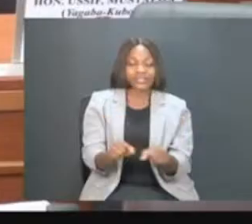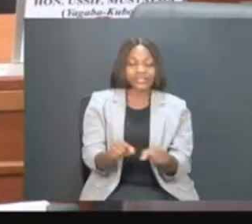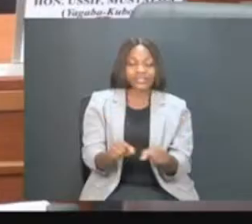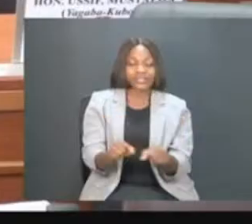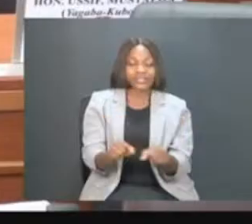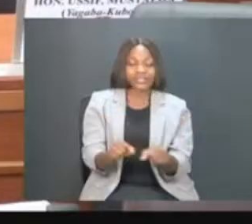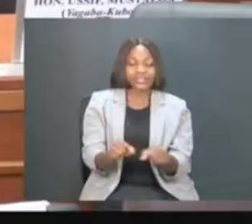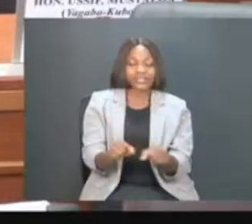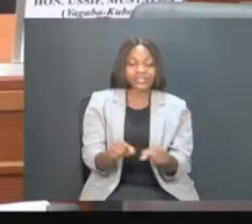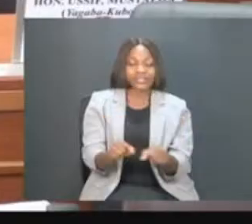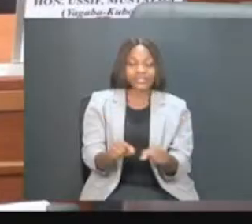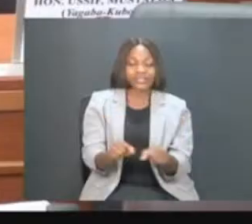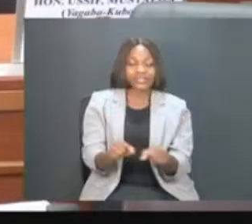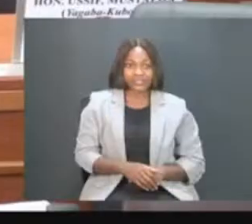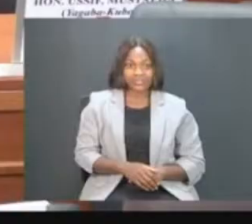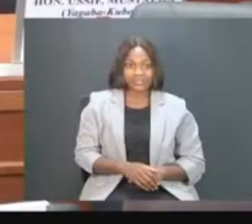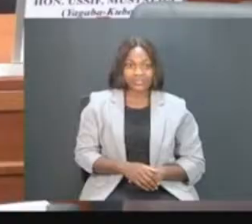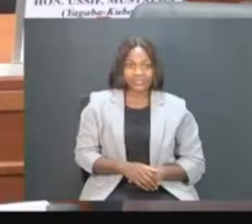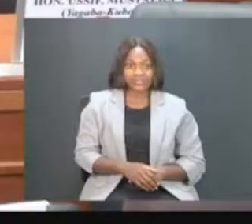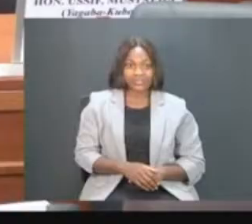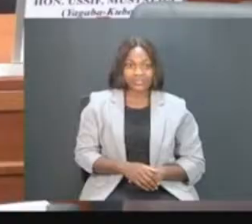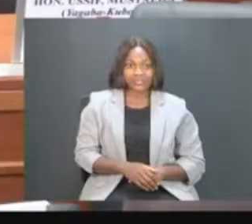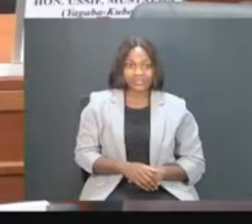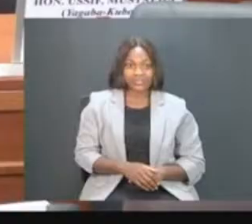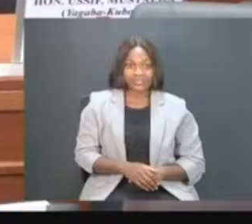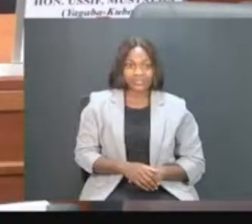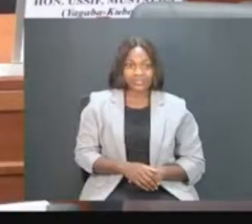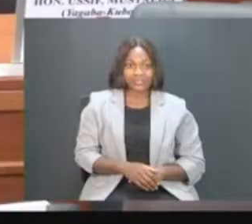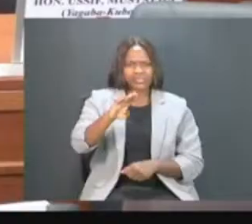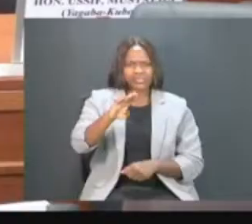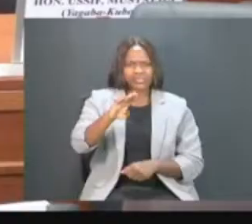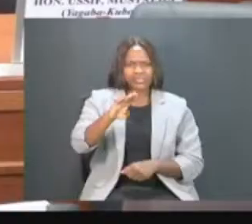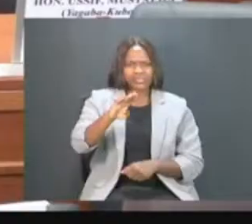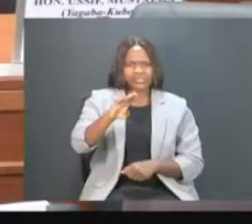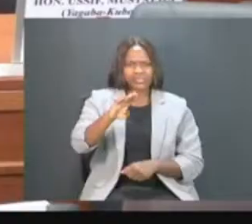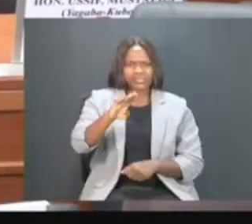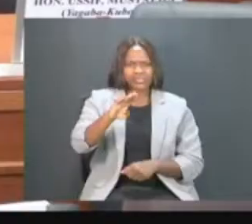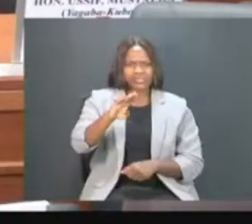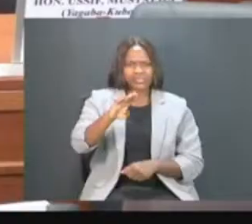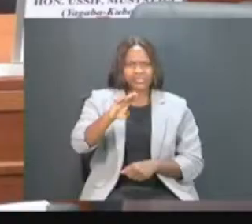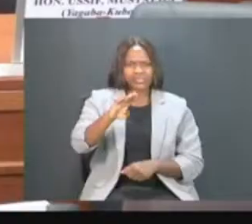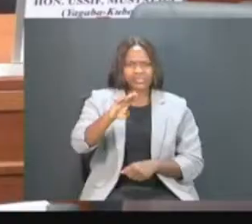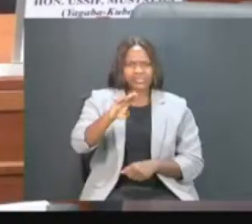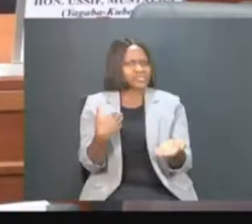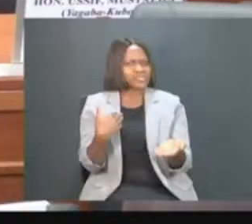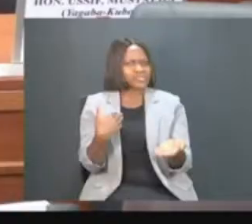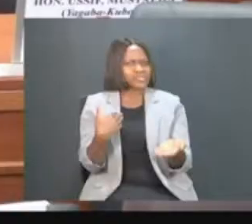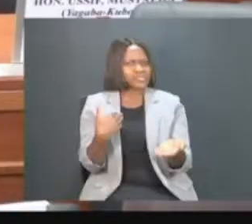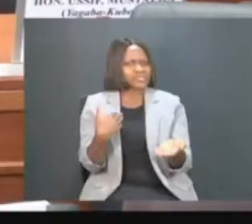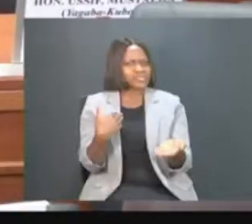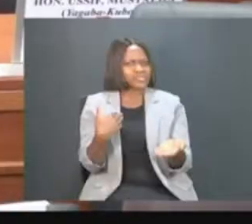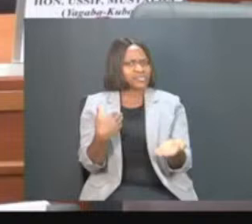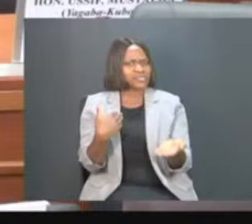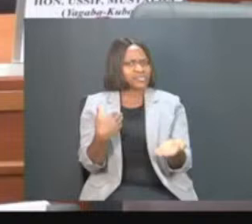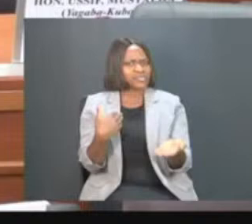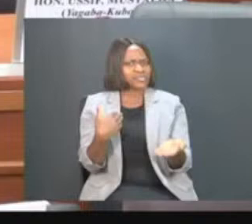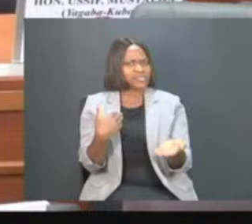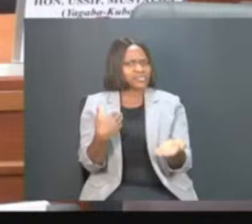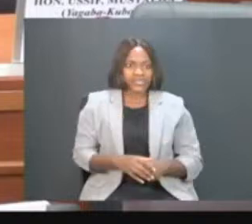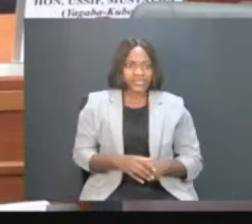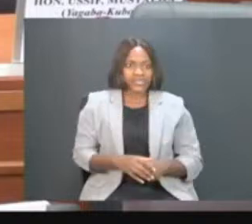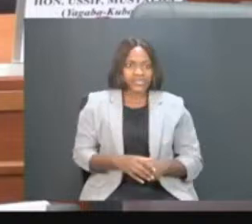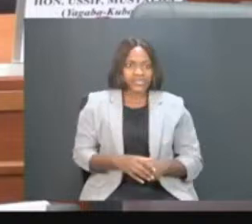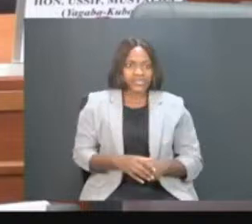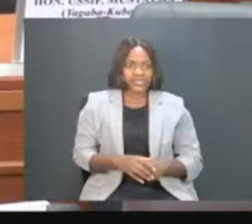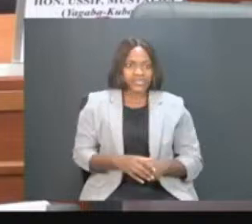enterprise. MBSSI was doing that. Is that 24-hour economy? The closest you will find is in subclause